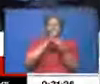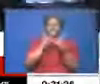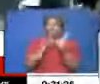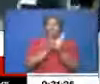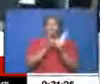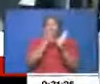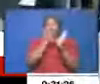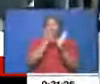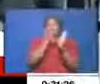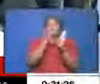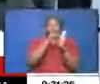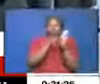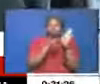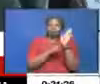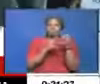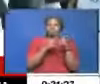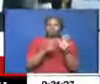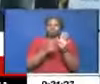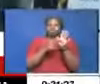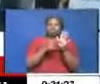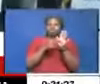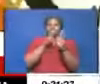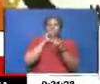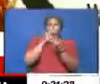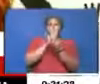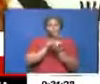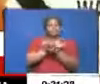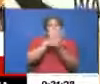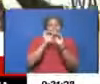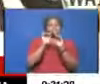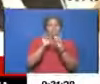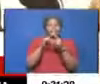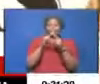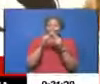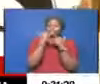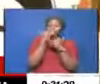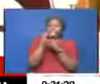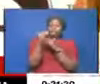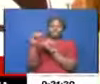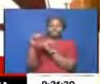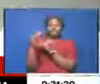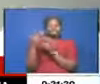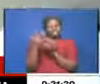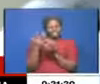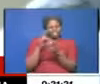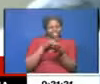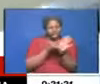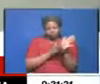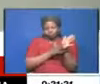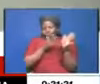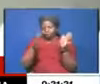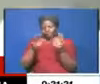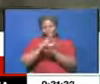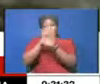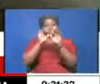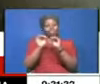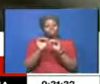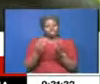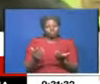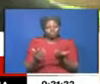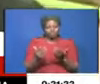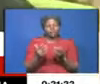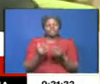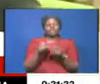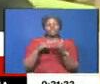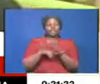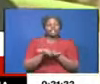commitment, and the minimum guarantee return standout is not clear on how this will be implemented. In dairy farming,